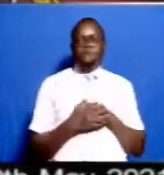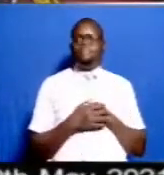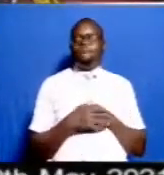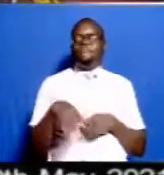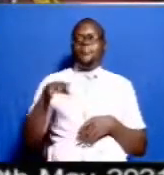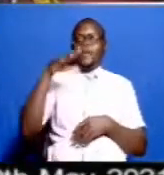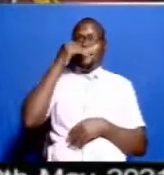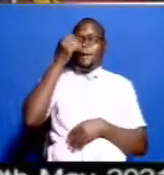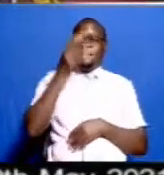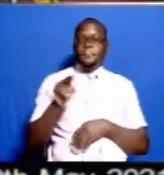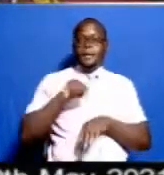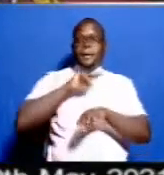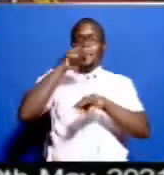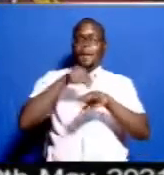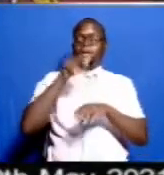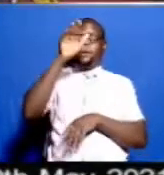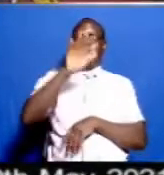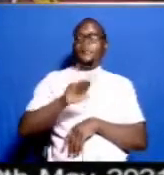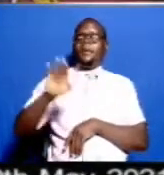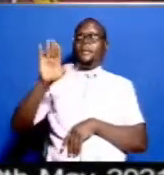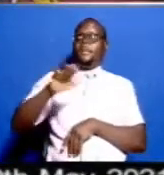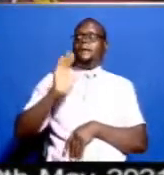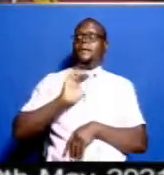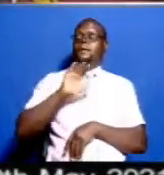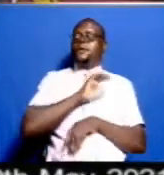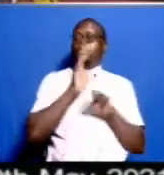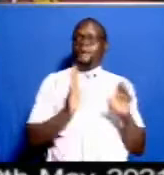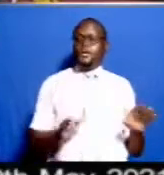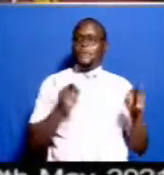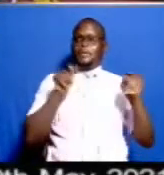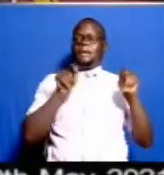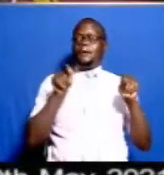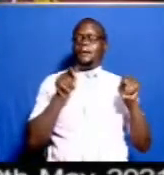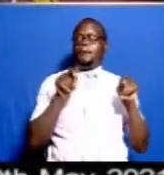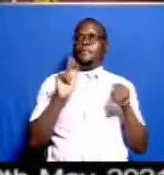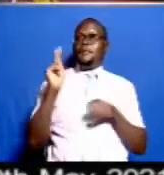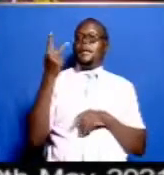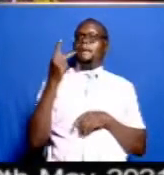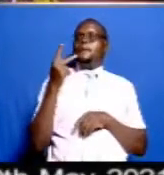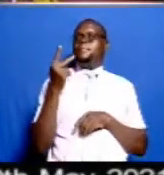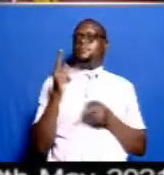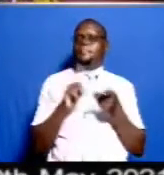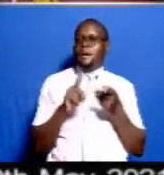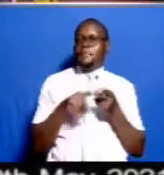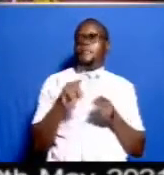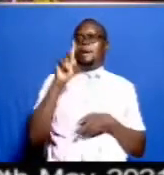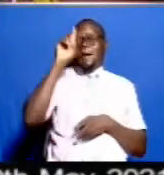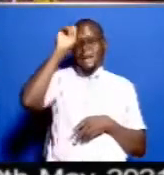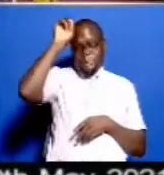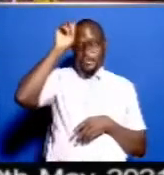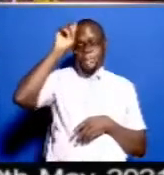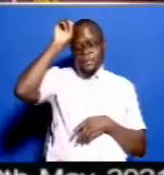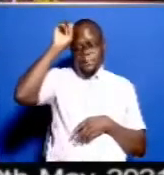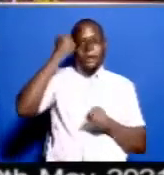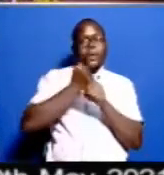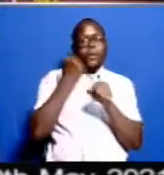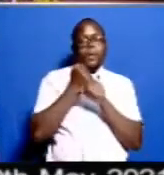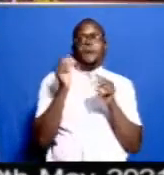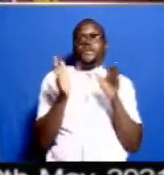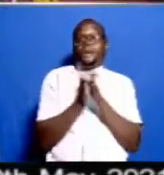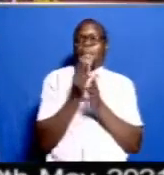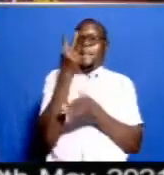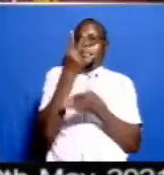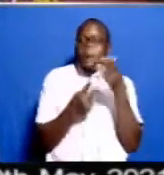Madam Speaker, the National Assembly, the Commissioner General of Kenya Revenue Authority, and the Attorney General are joined in both